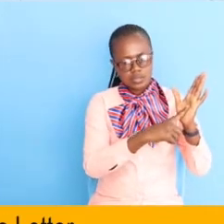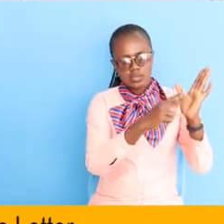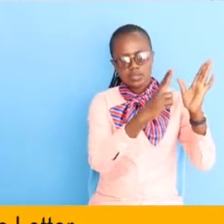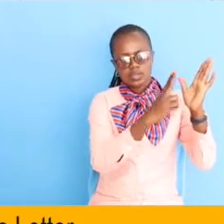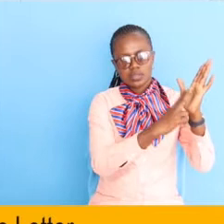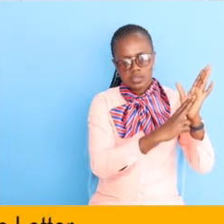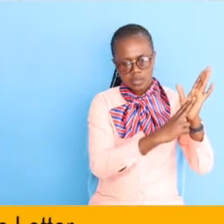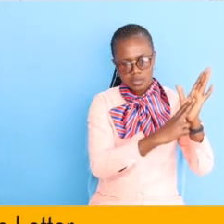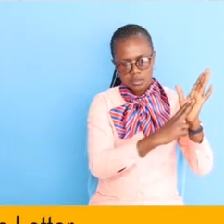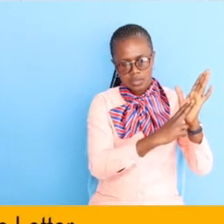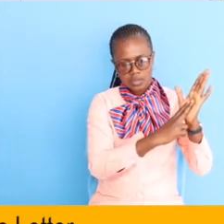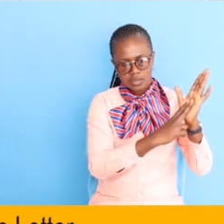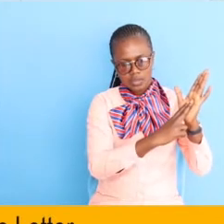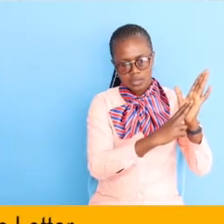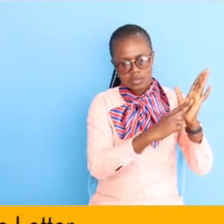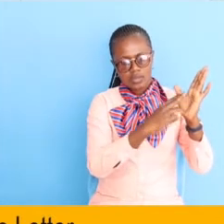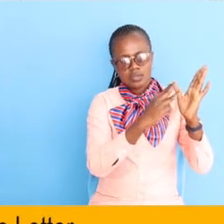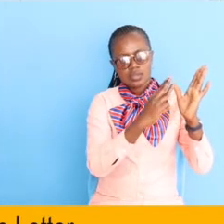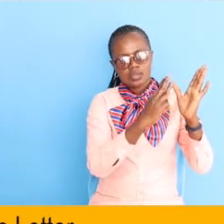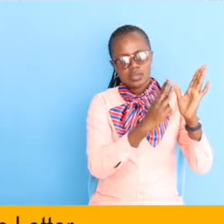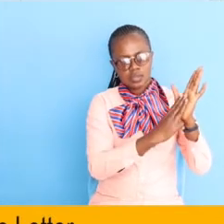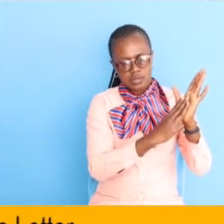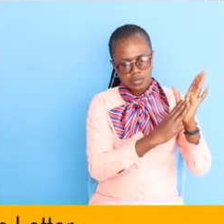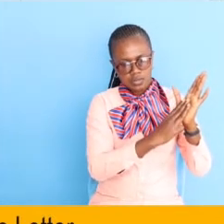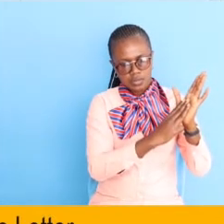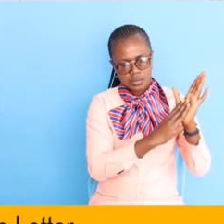2, 3, 4, 5, 6,